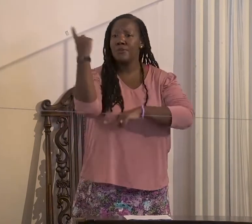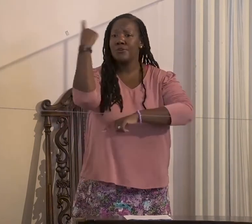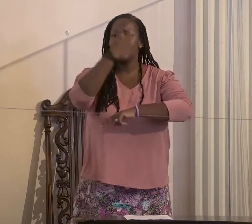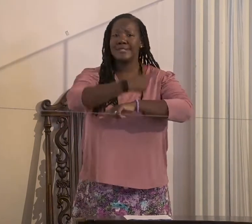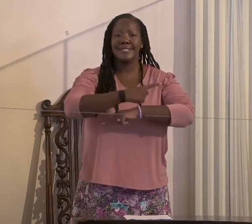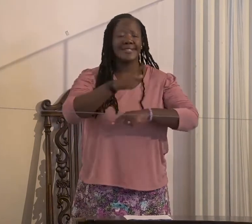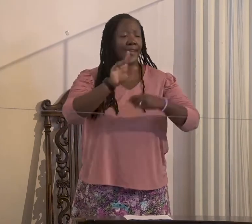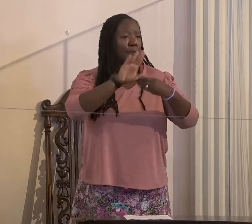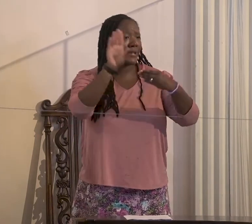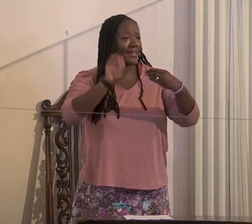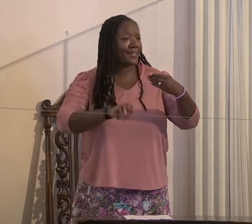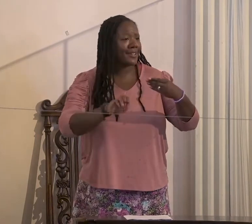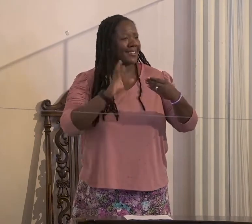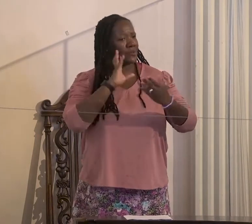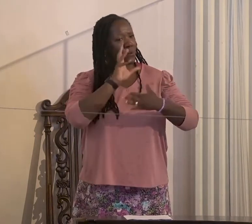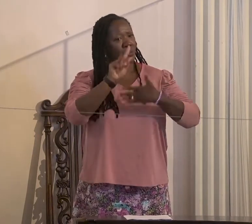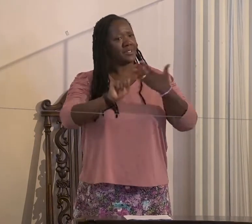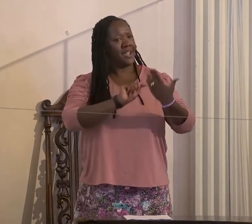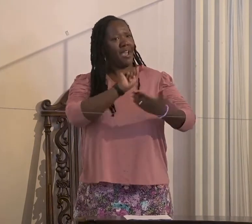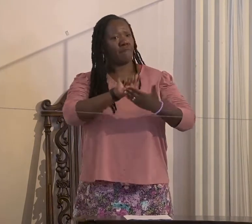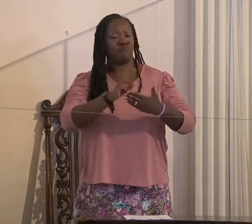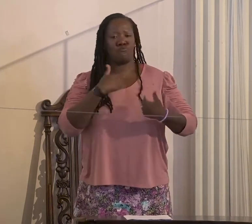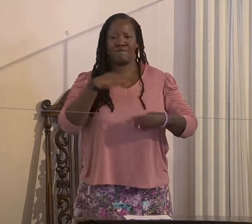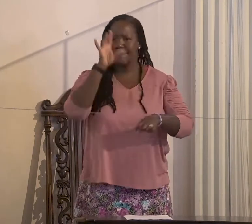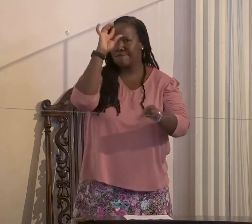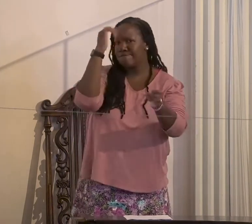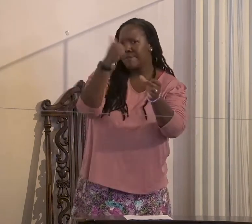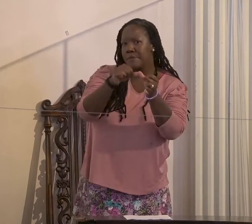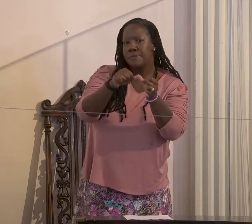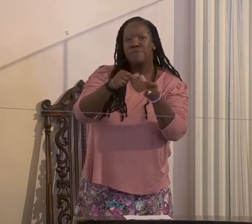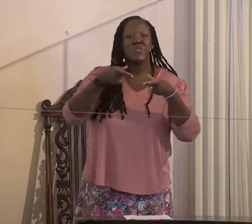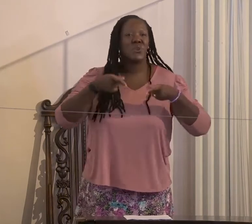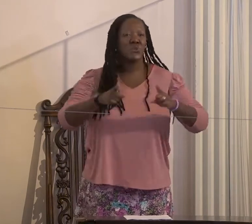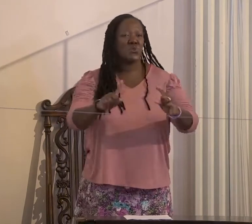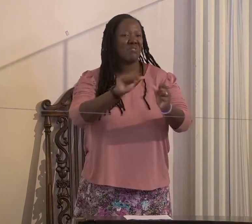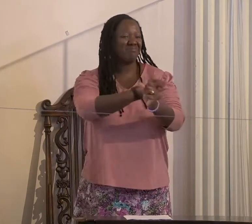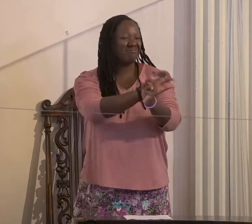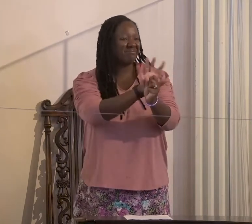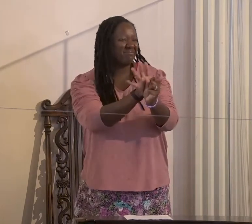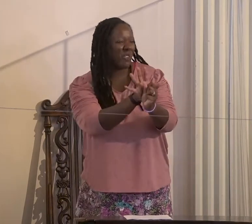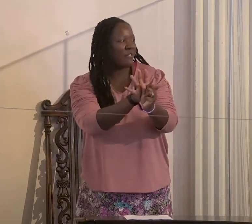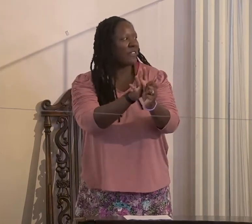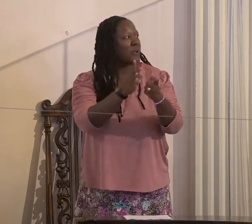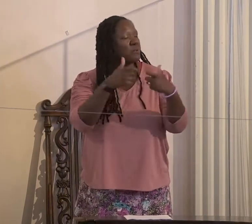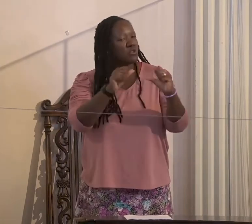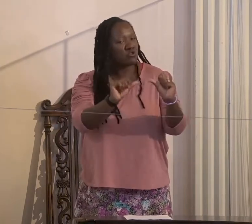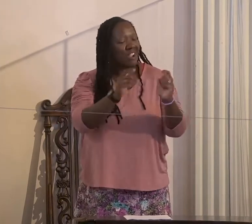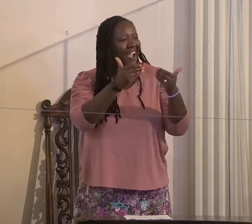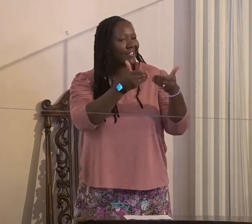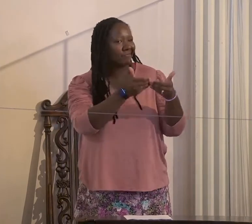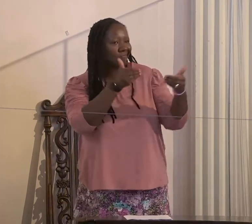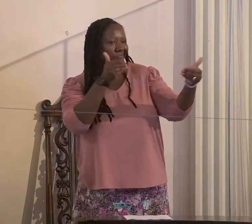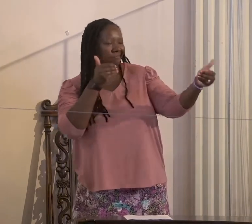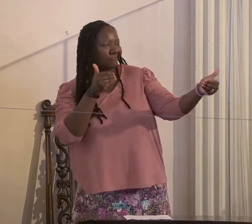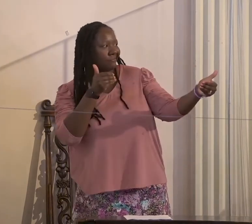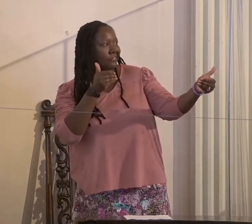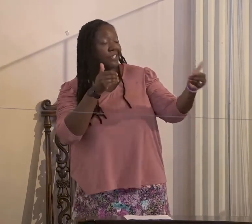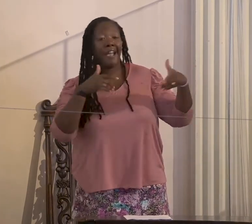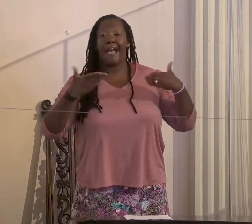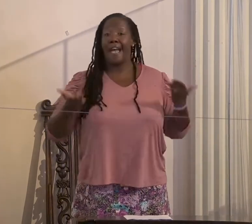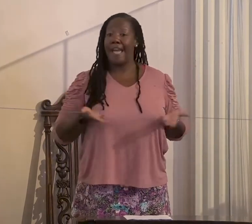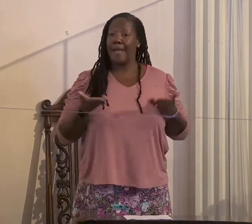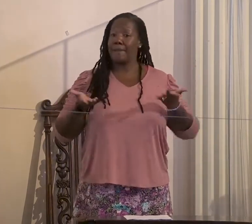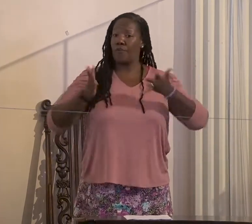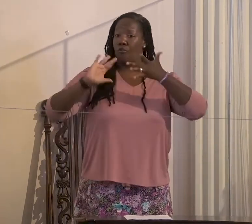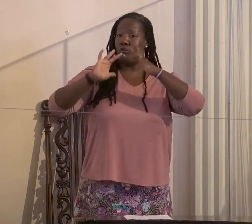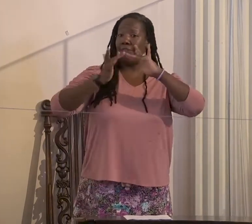summer. In pandemic times, we try circumstances require it. I'm here online